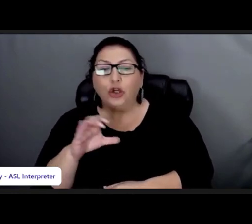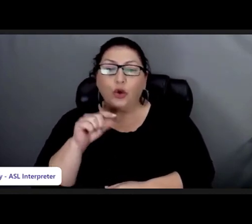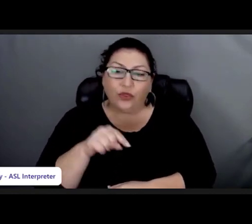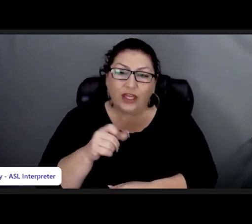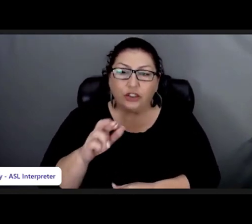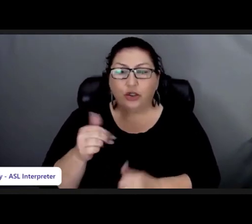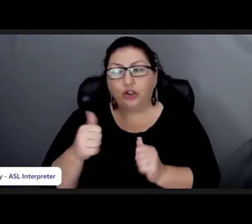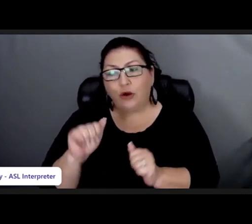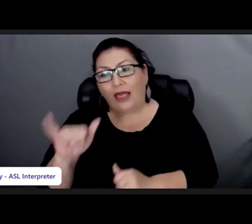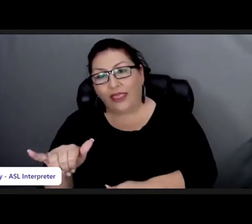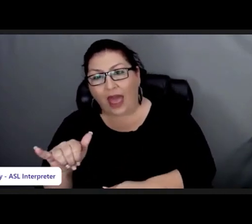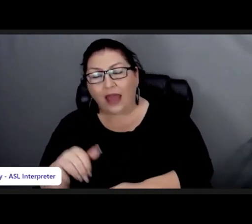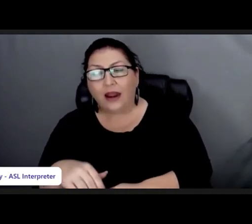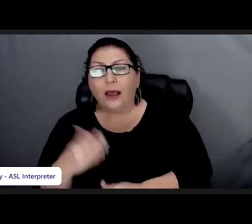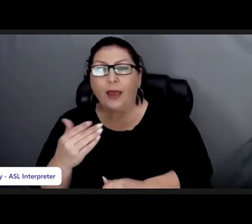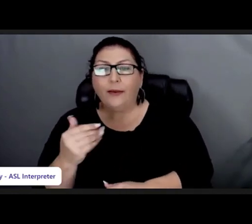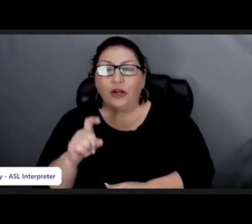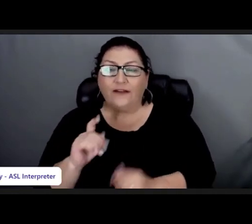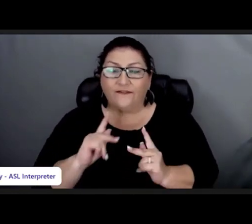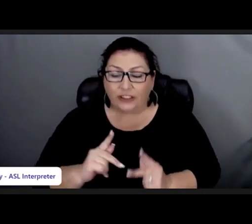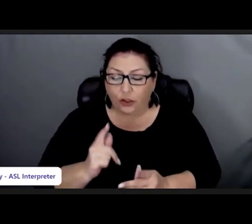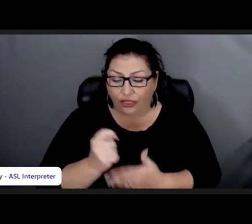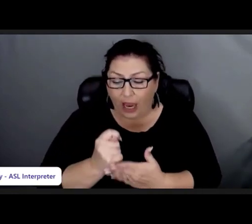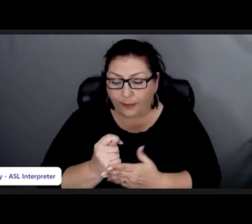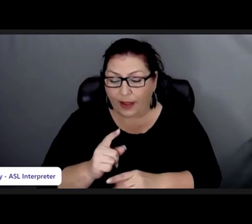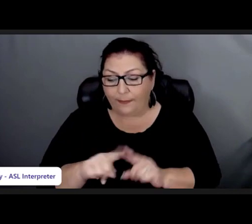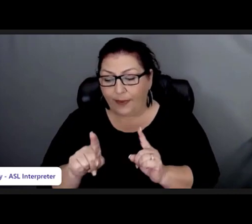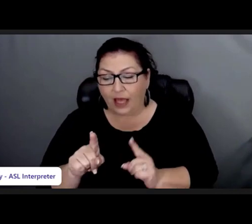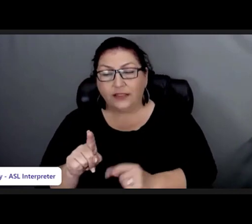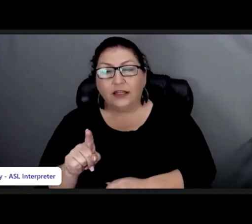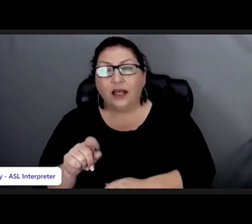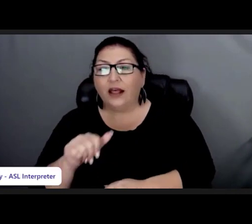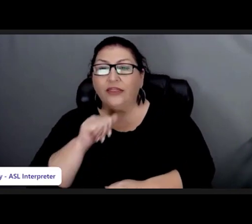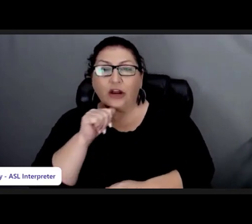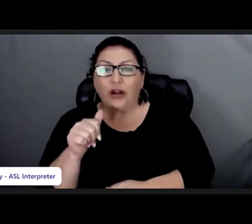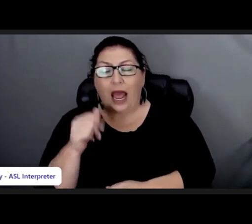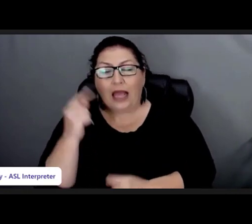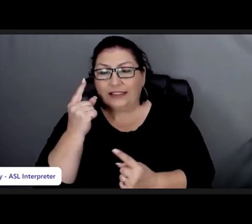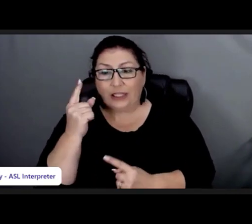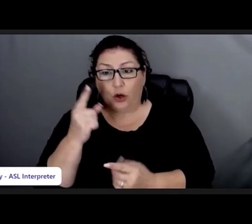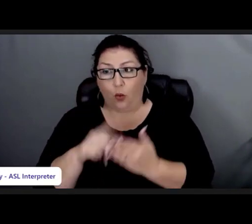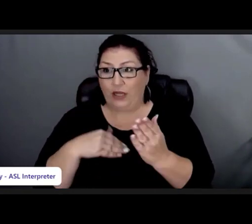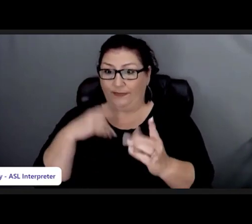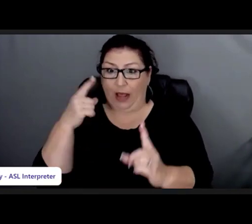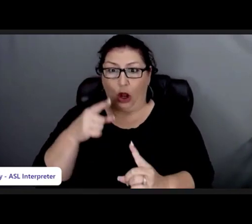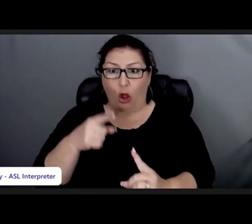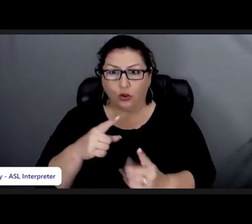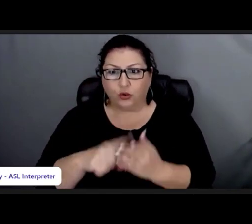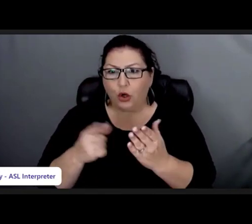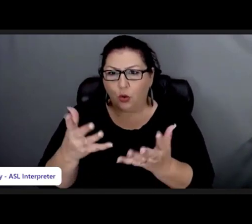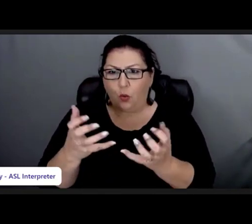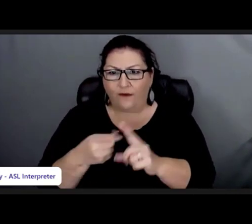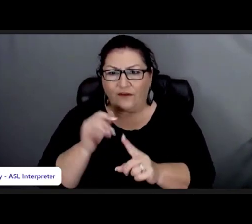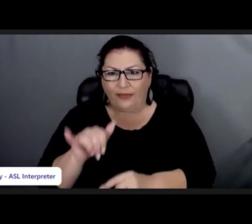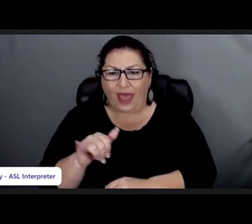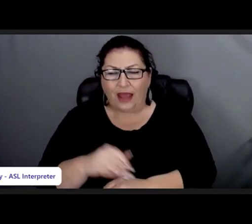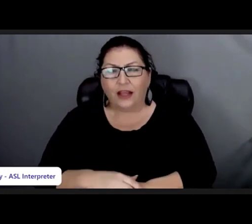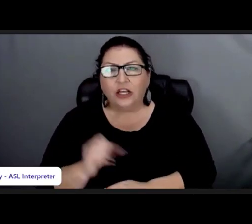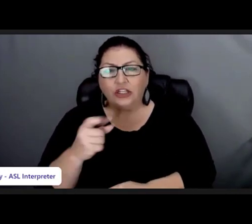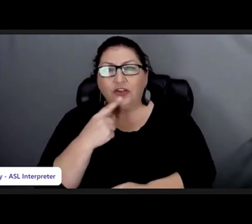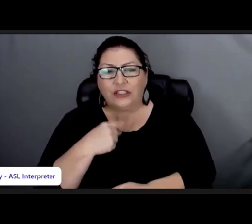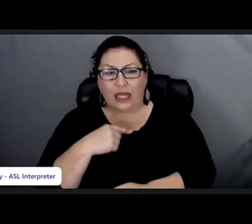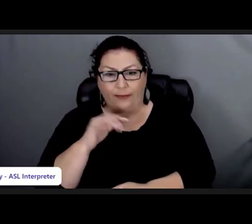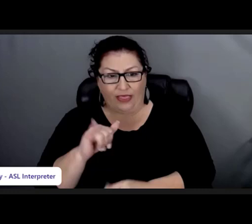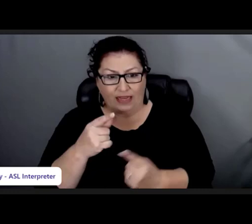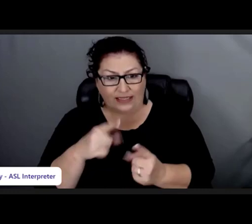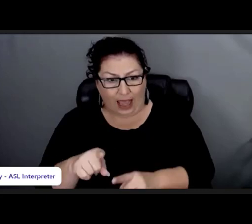need some physical therapy, but they're not taking into account what are my goals? What do you want from this? So you're telling me that this is happening.